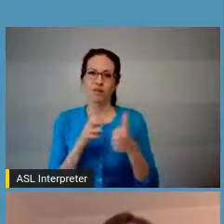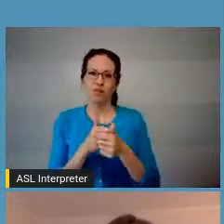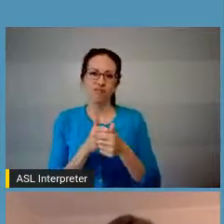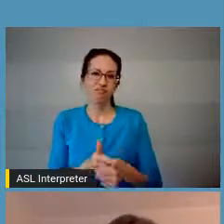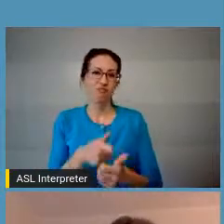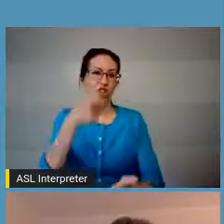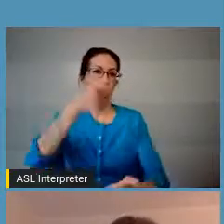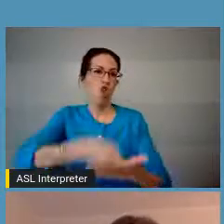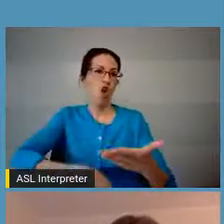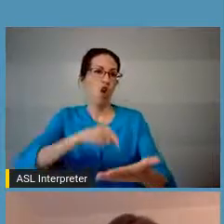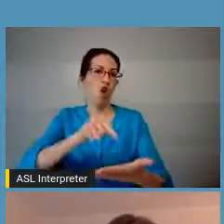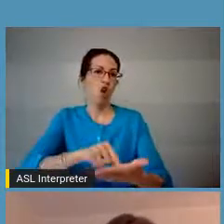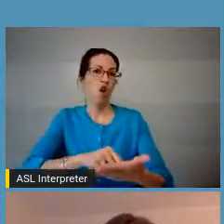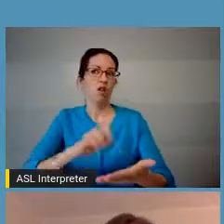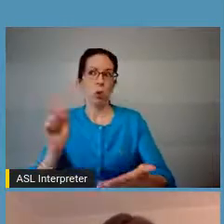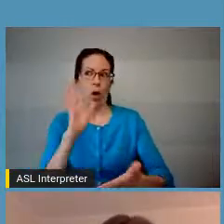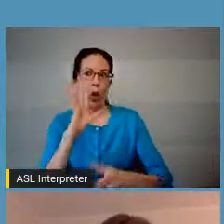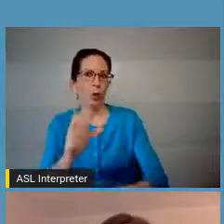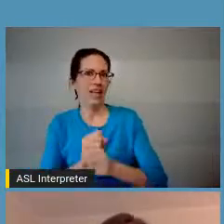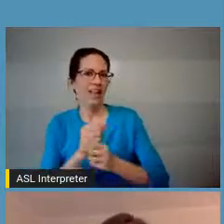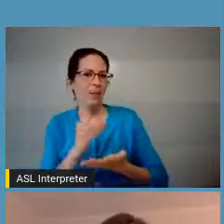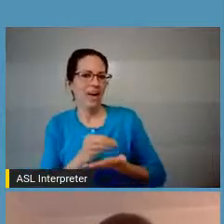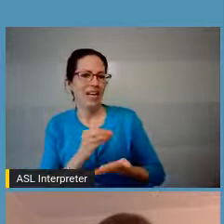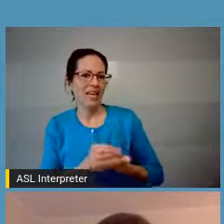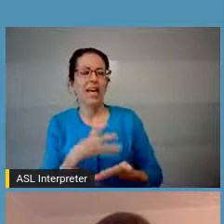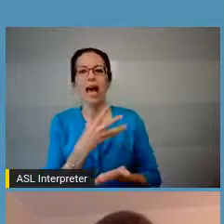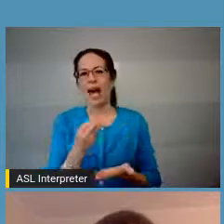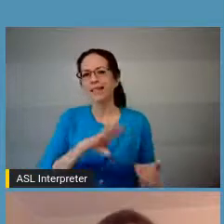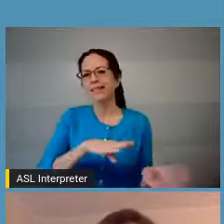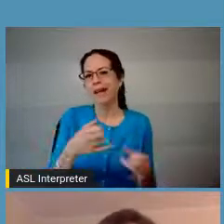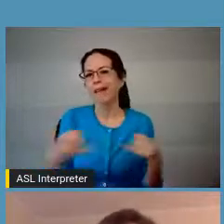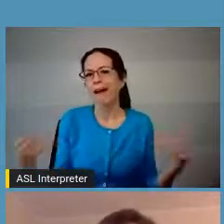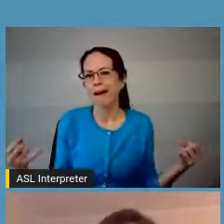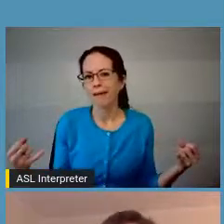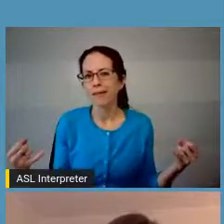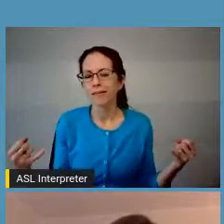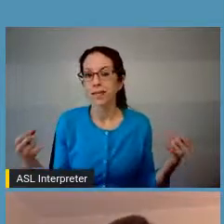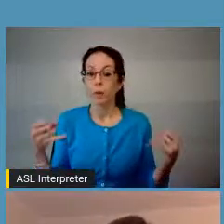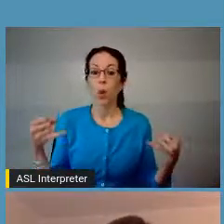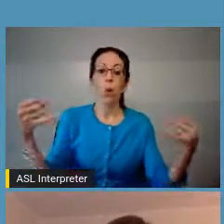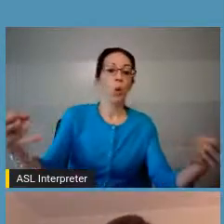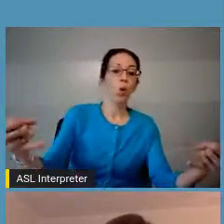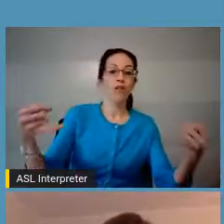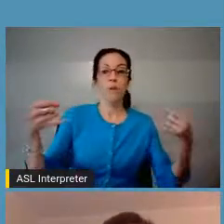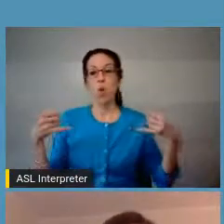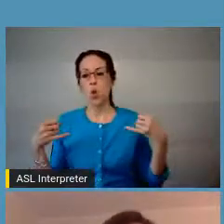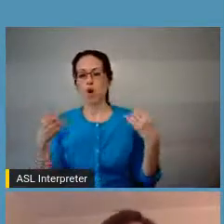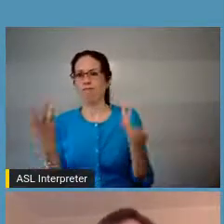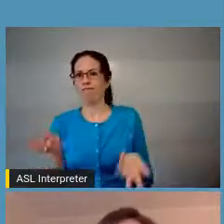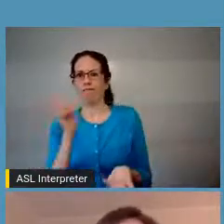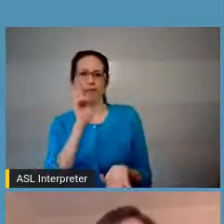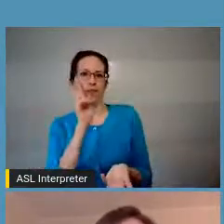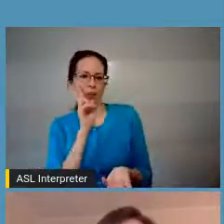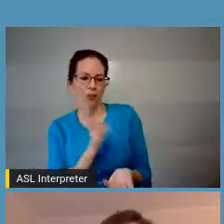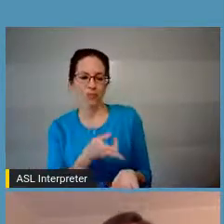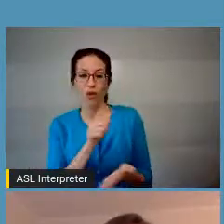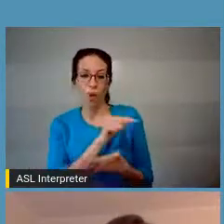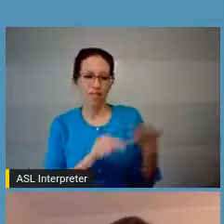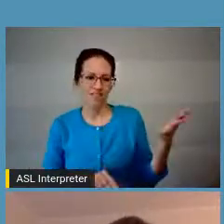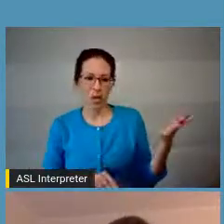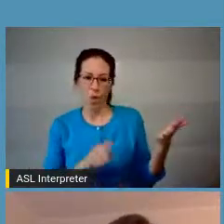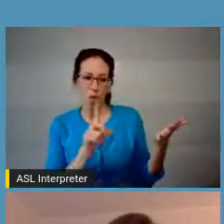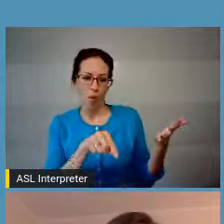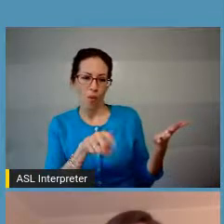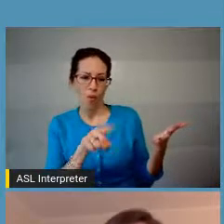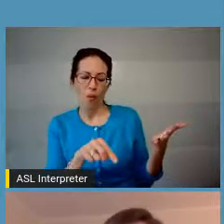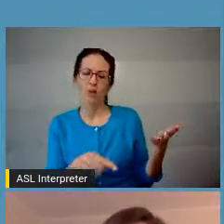they are going to get the money for it and what kind of deadlines they can or cannot influence. All these other things that are on here are things,